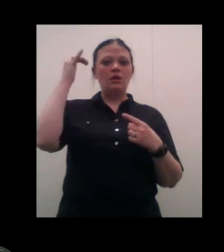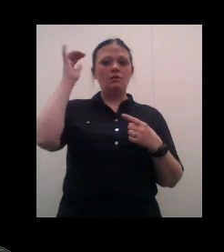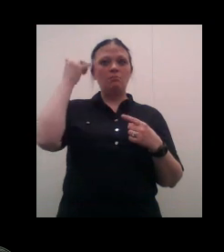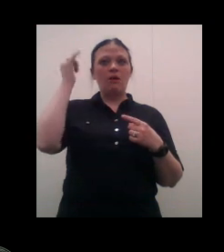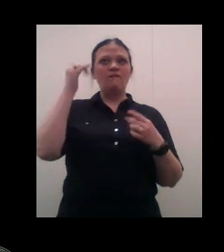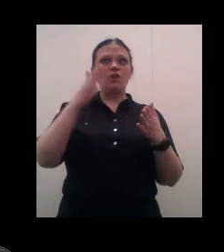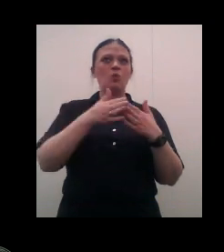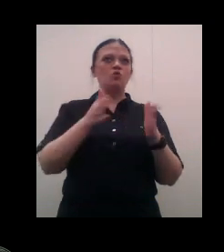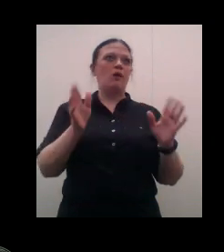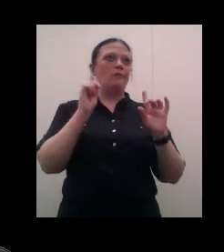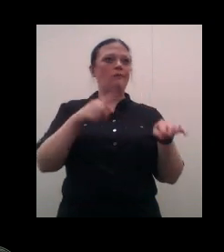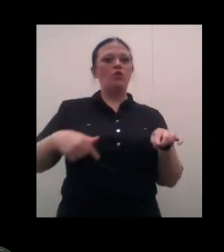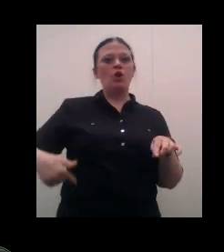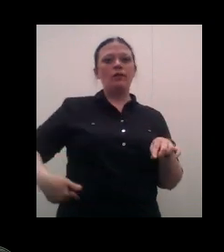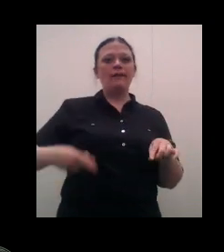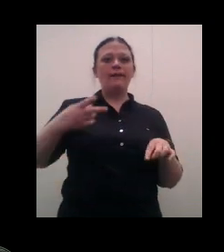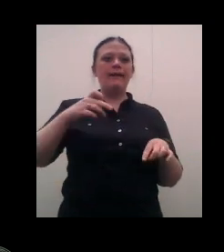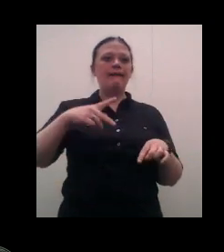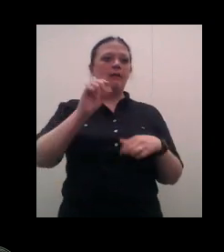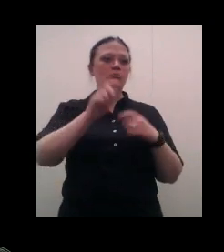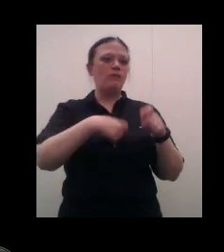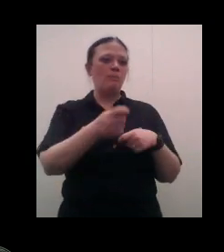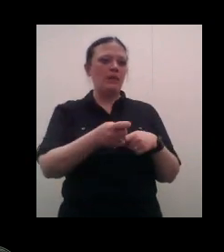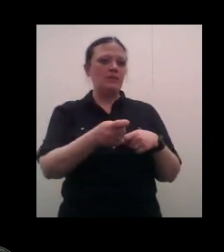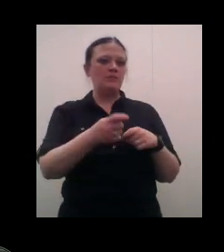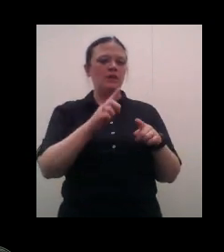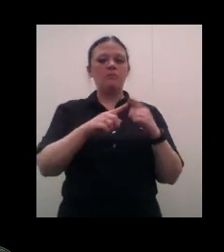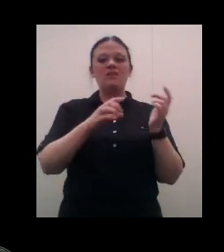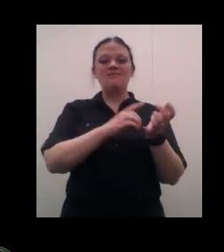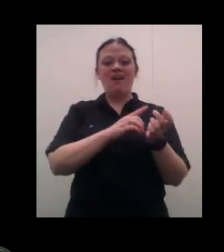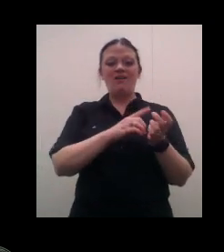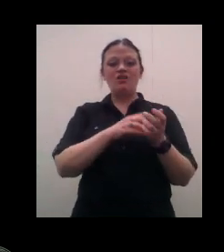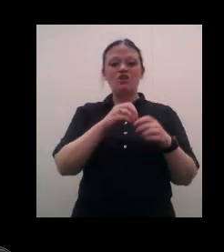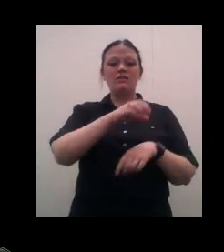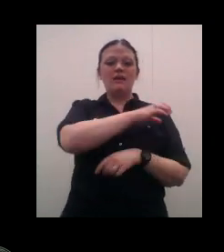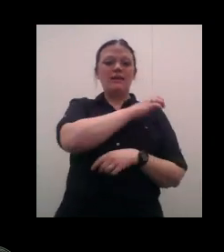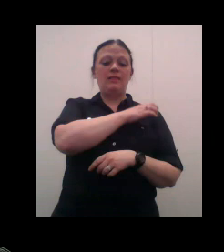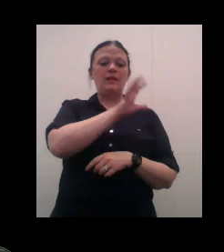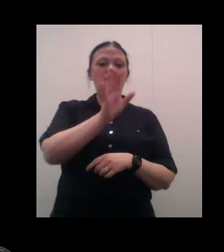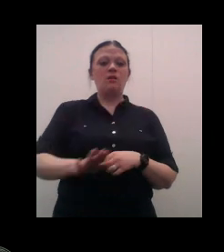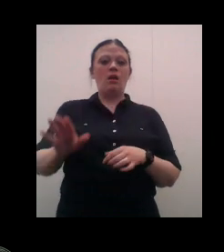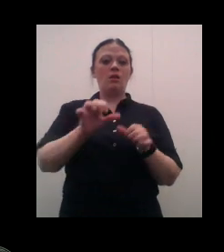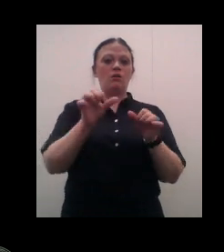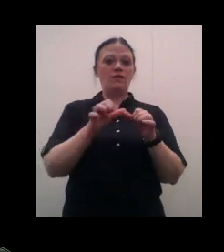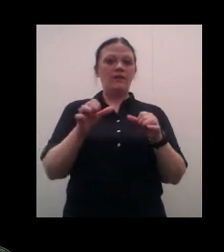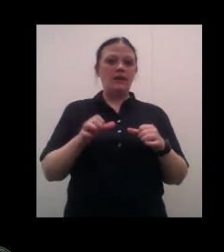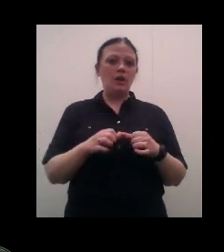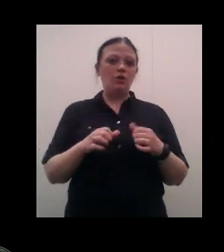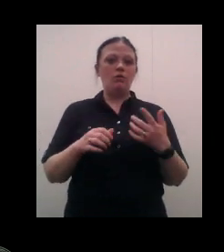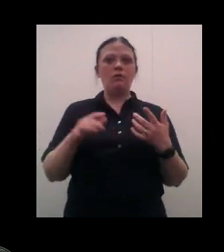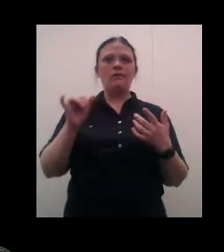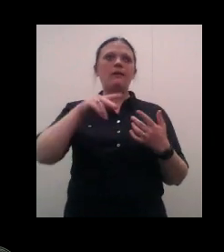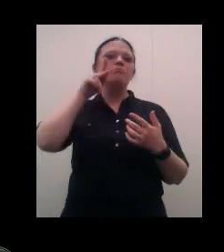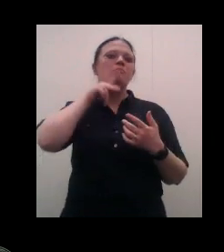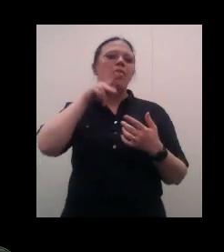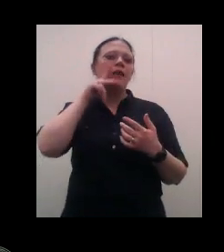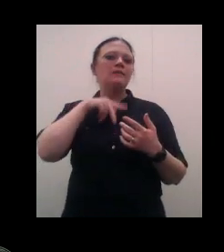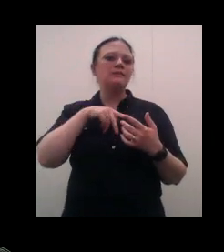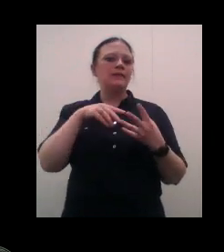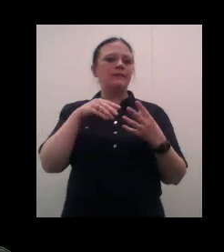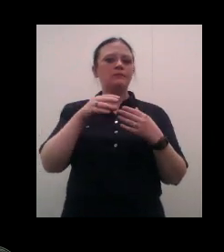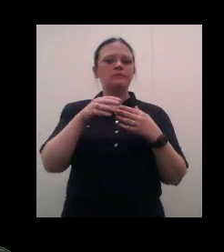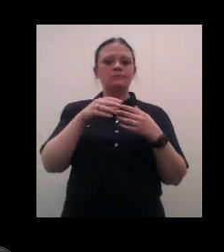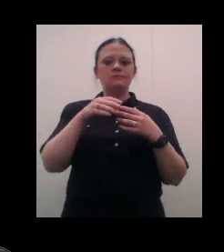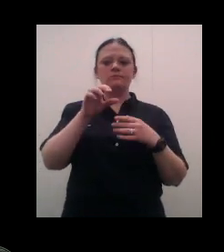hip replacement, but there are a lot of doctors and clinics and so forth around the area. I mean, obviously, something like plastic surgery.